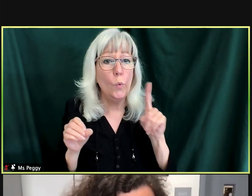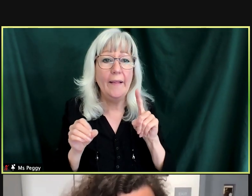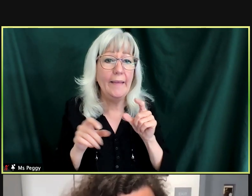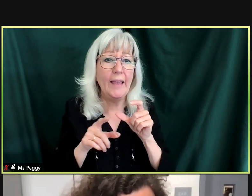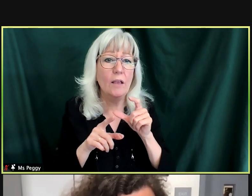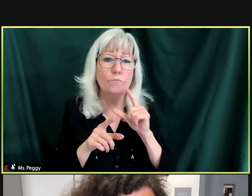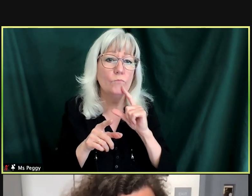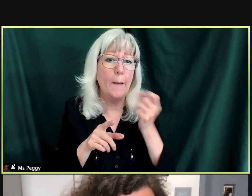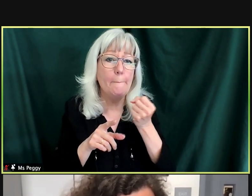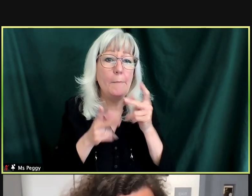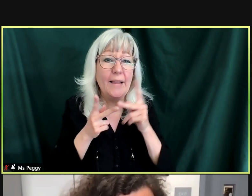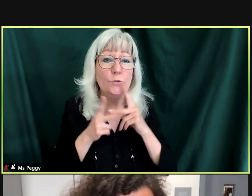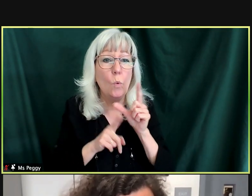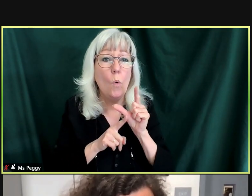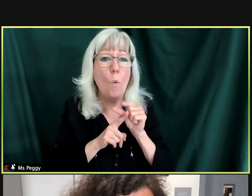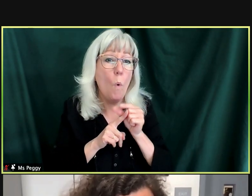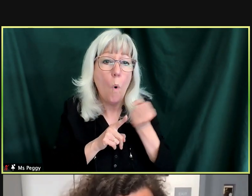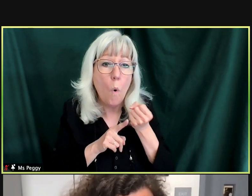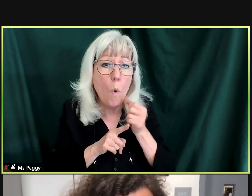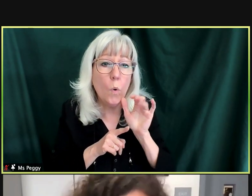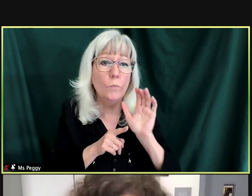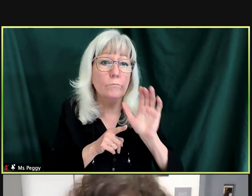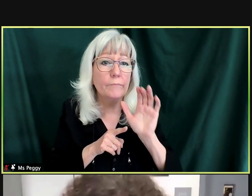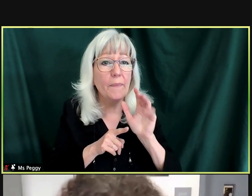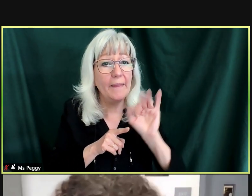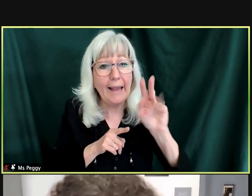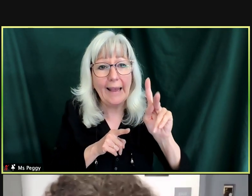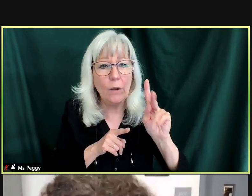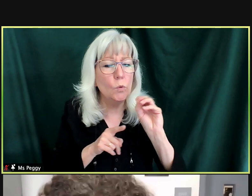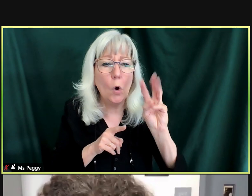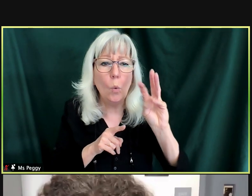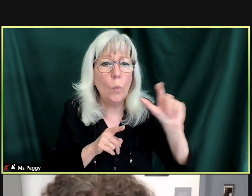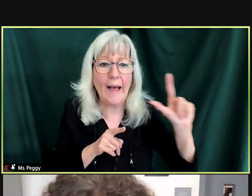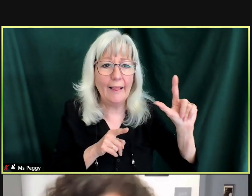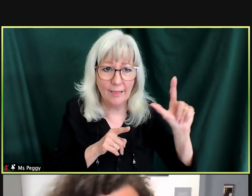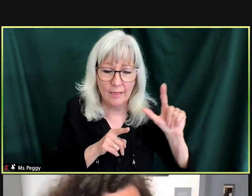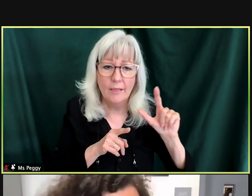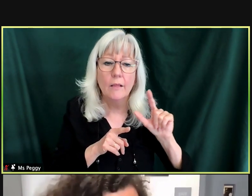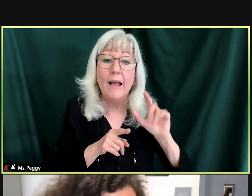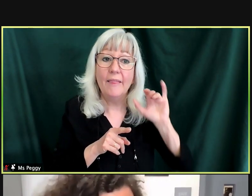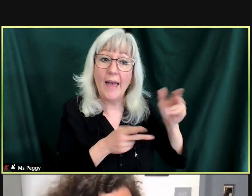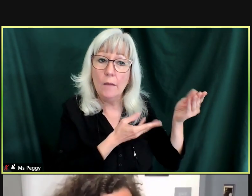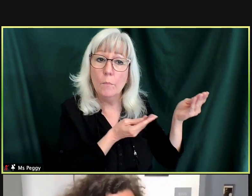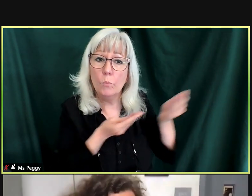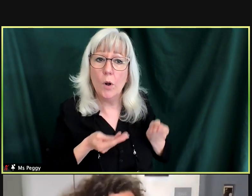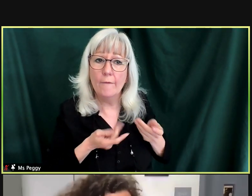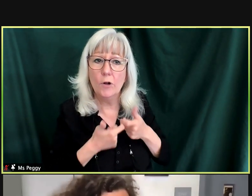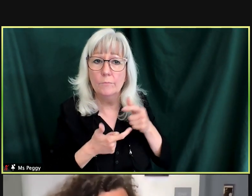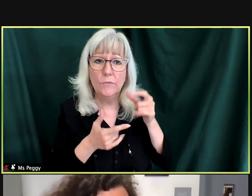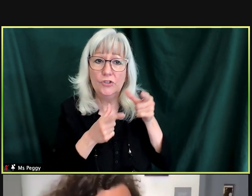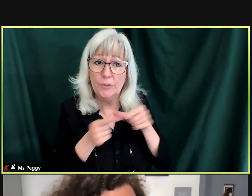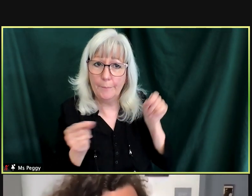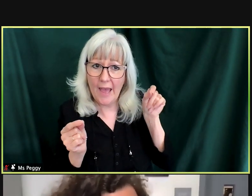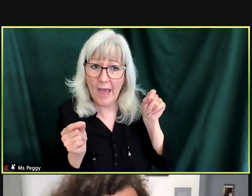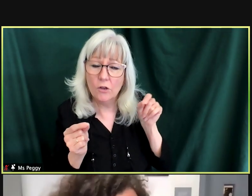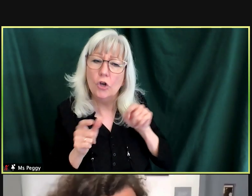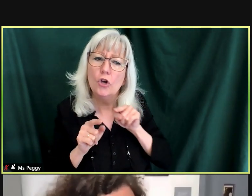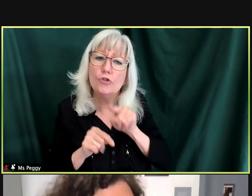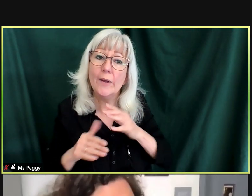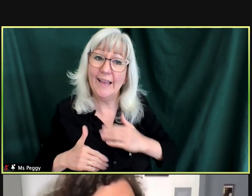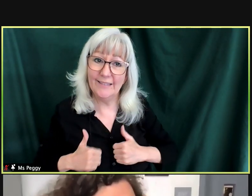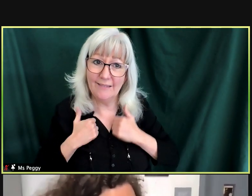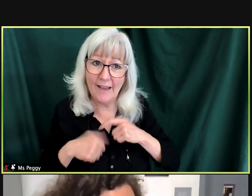bamboo cut into a sharp point. And they came from Japan, and during his lifetime, they started